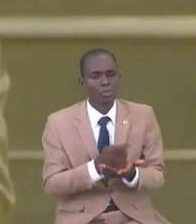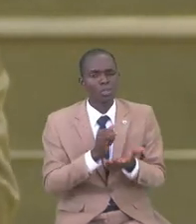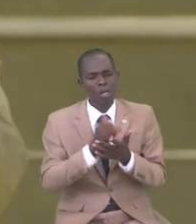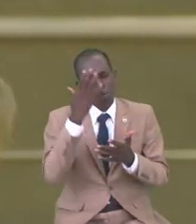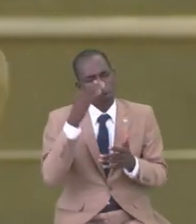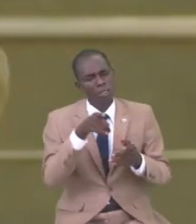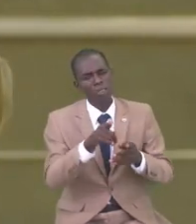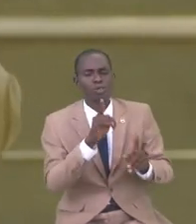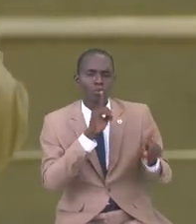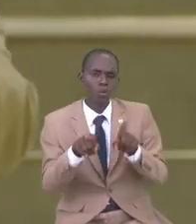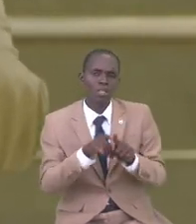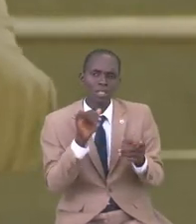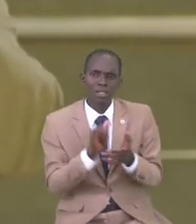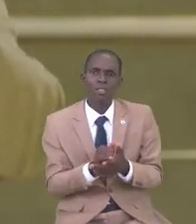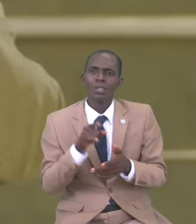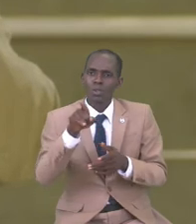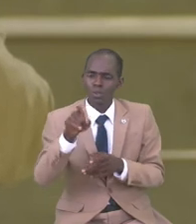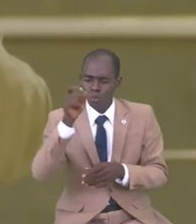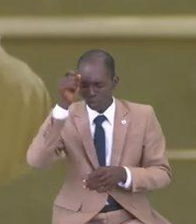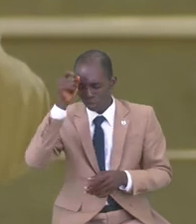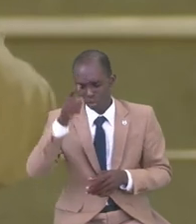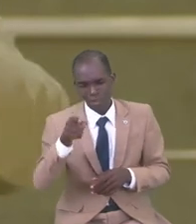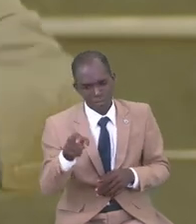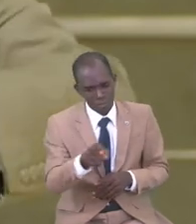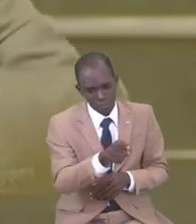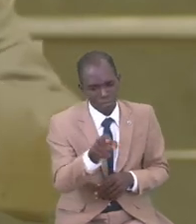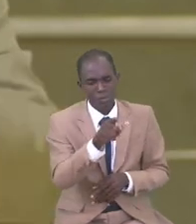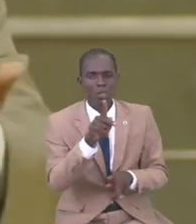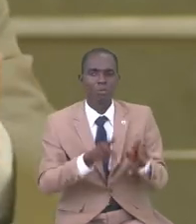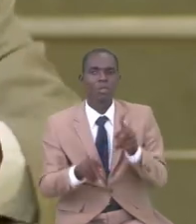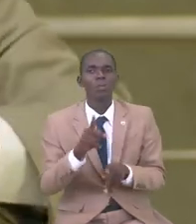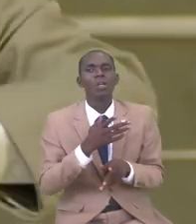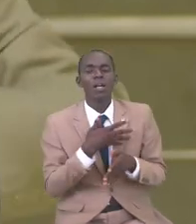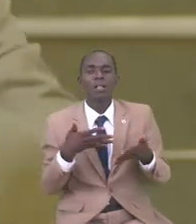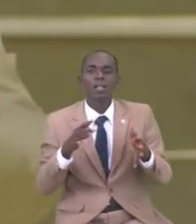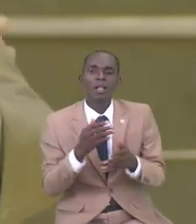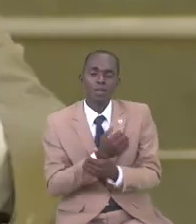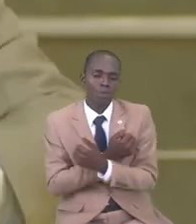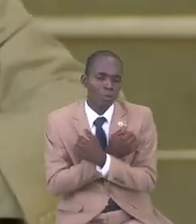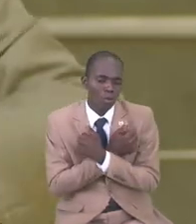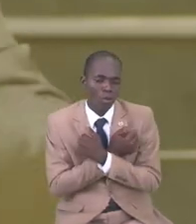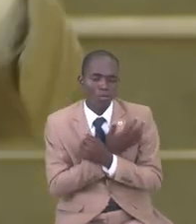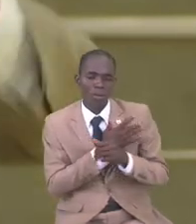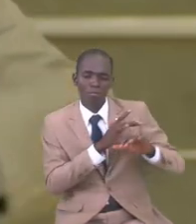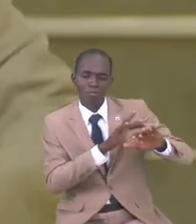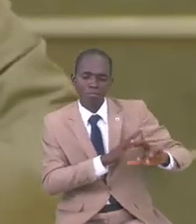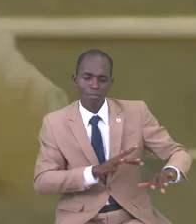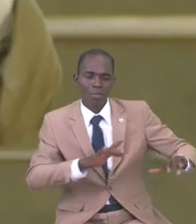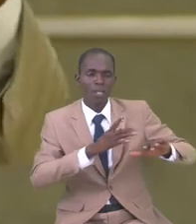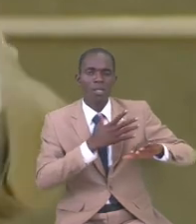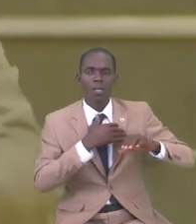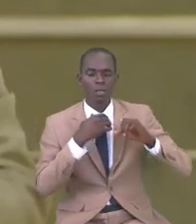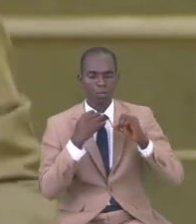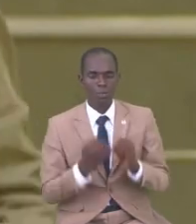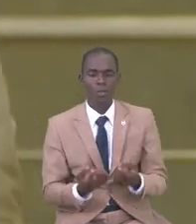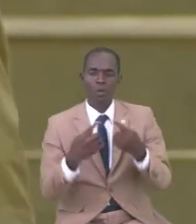like that. Take it with understanding and let love and mercy and power come